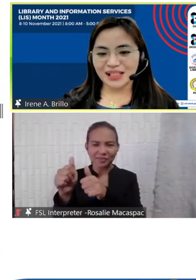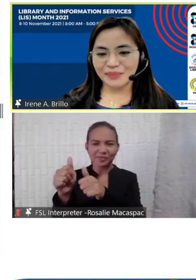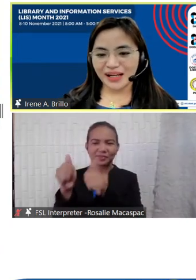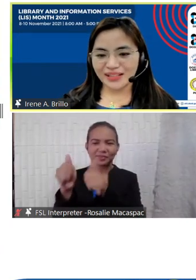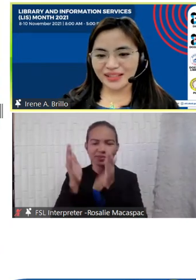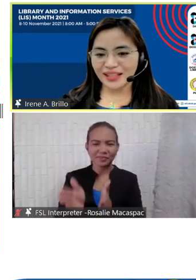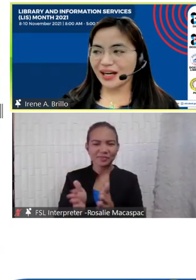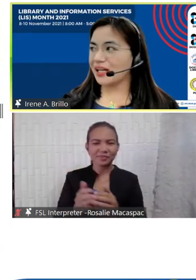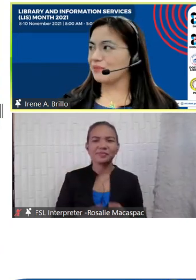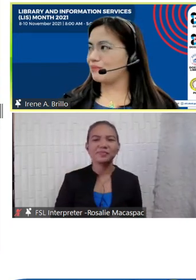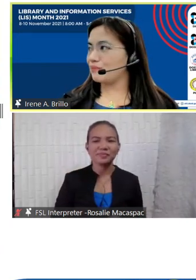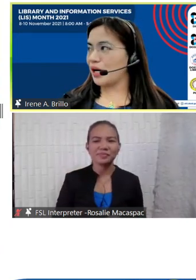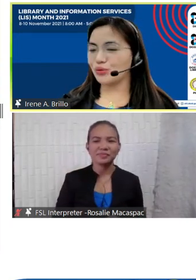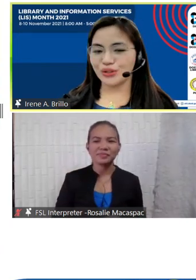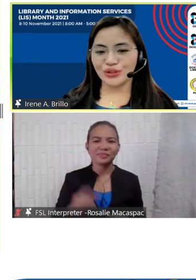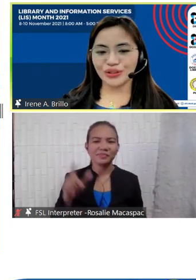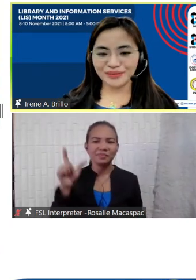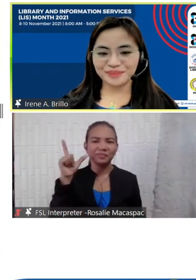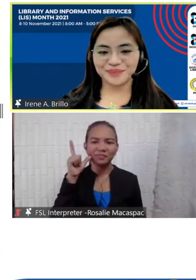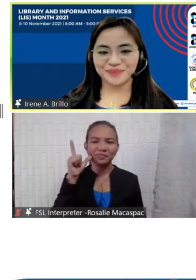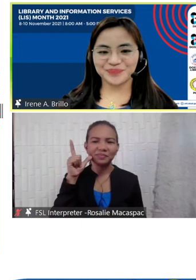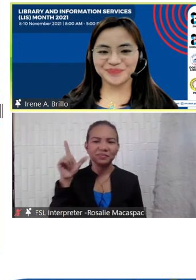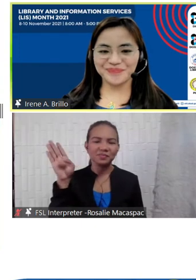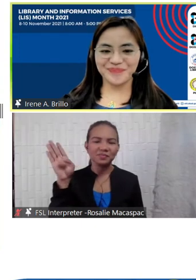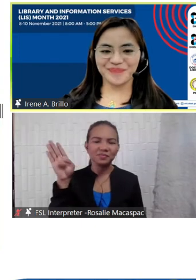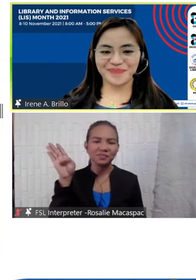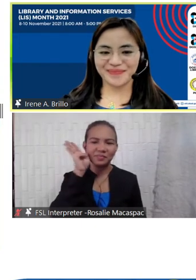from Lilibeth A. Bahuyo.